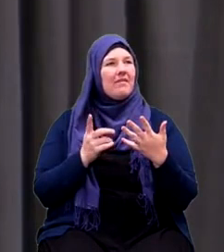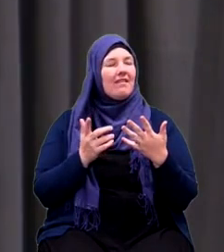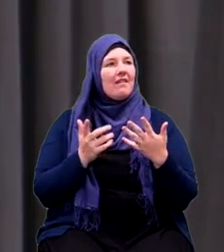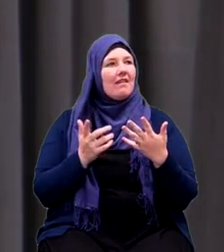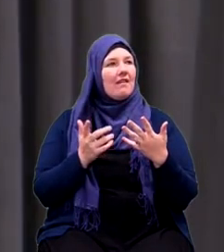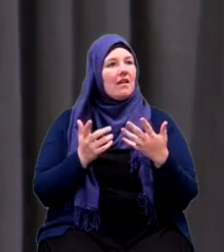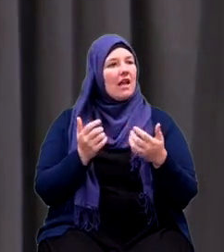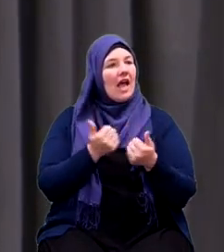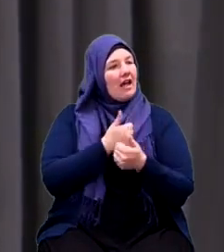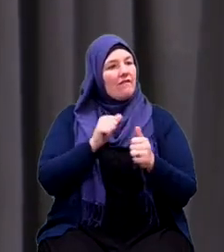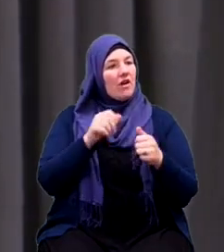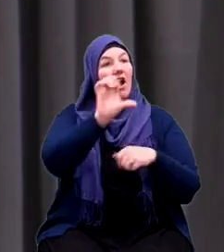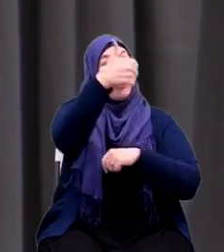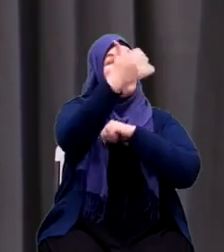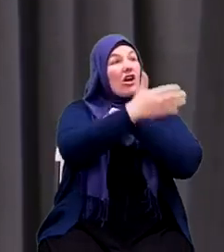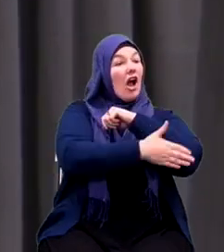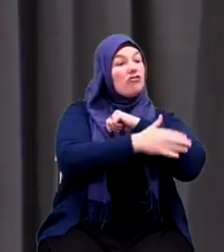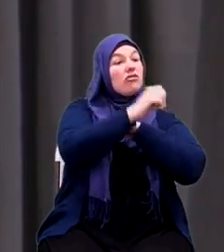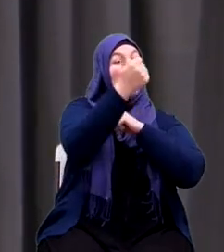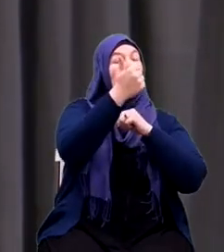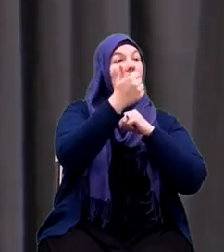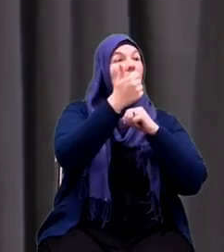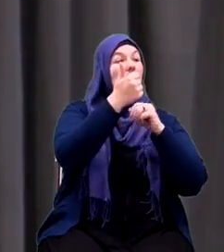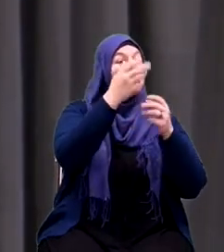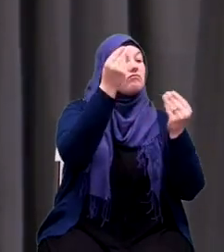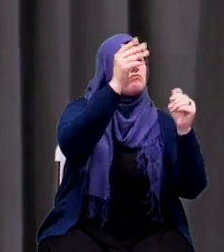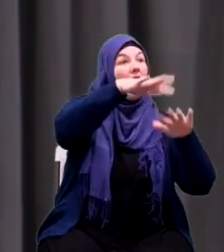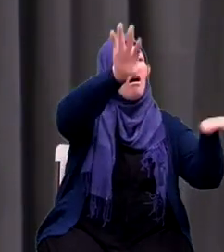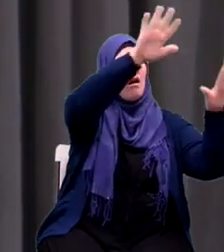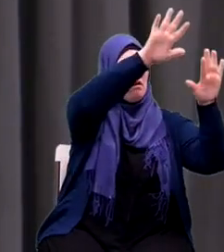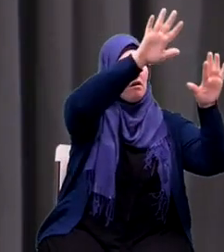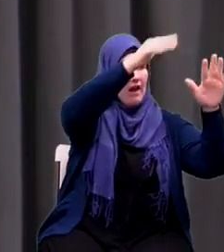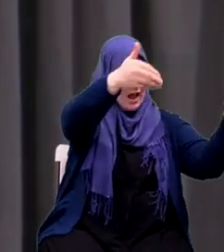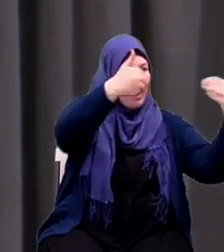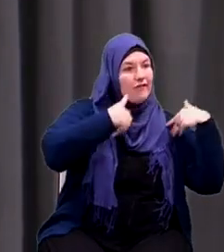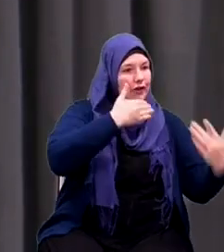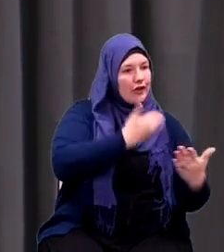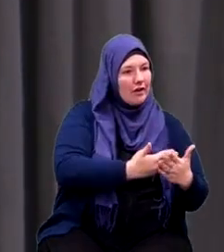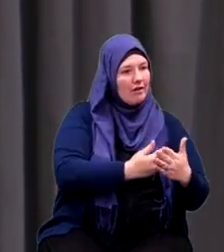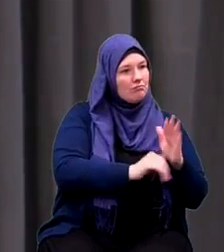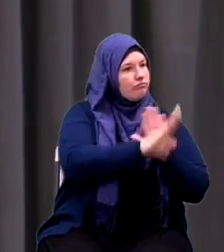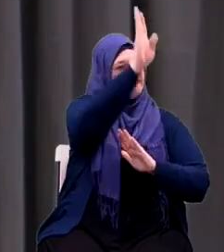whatever a human being needs, we don't have it.